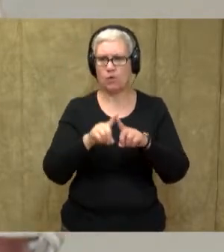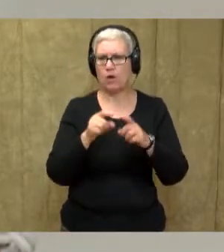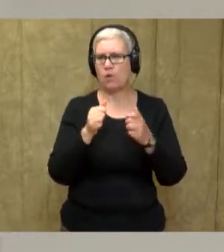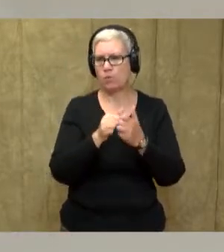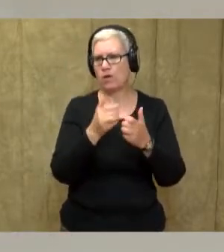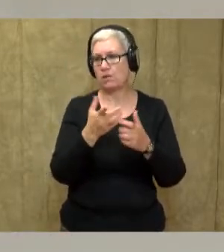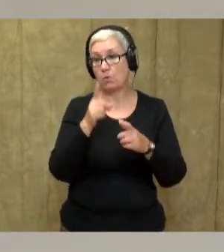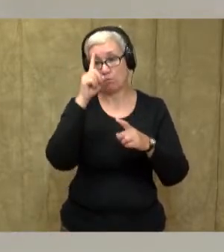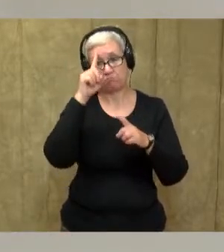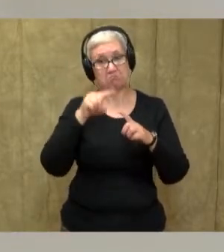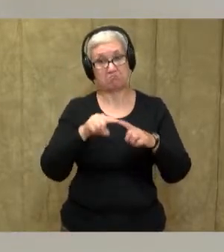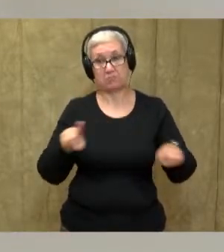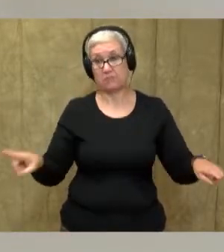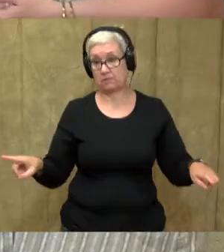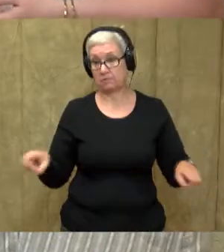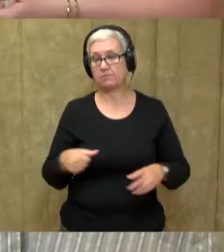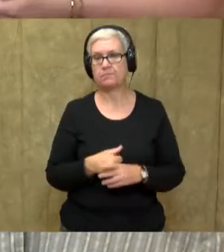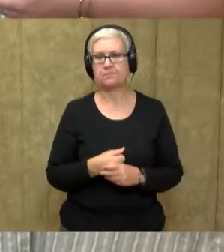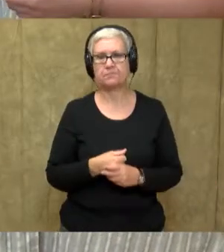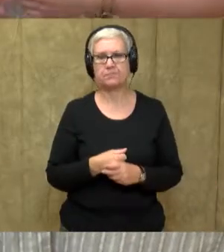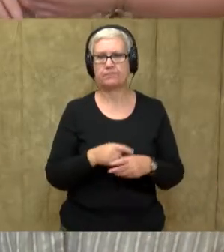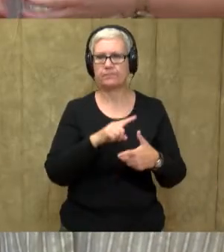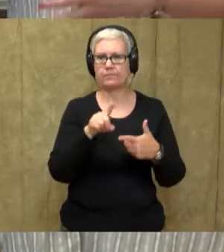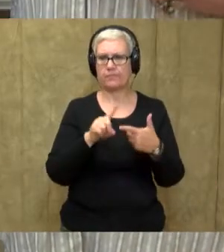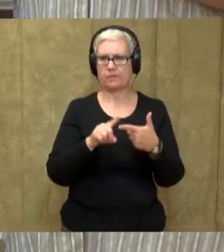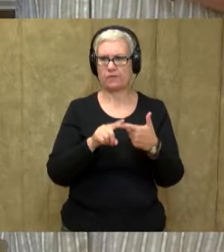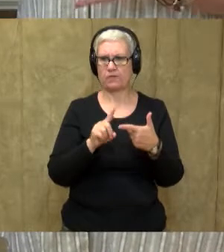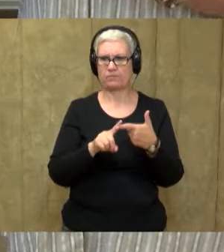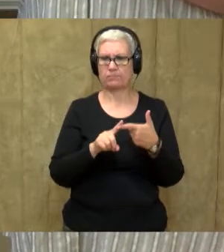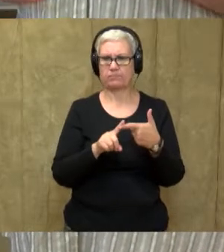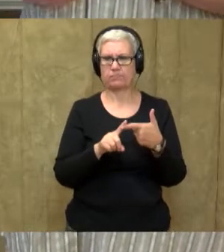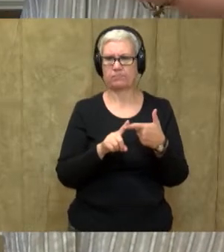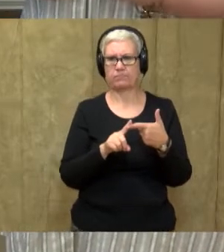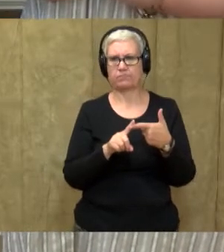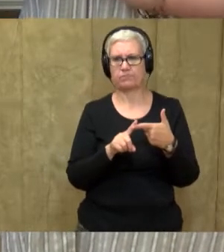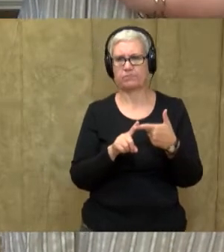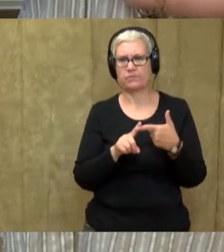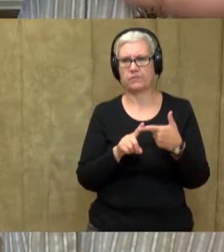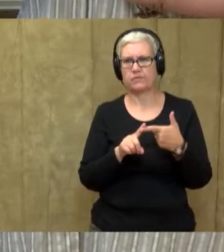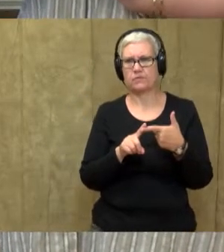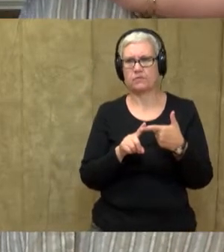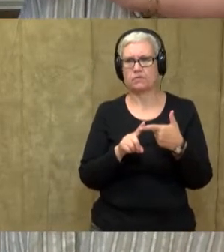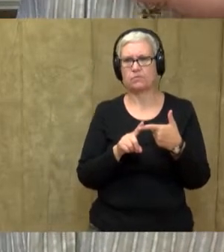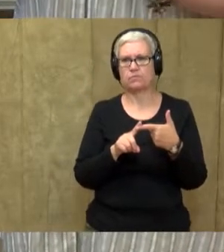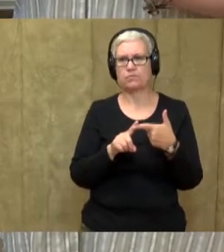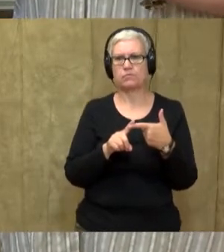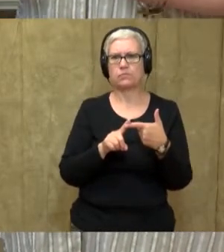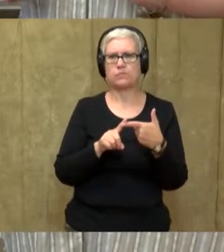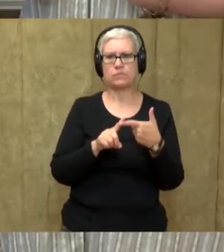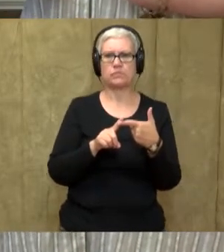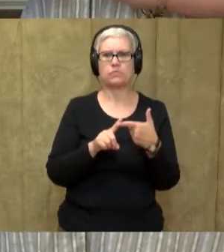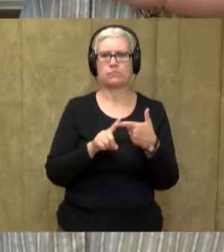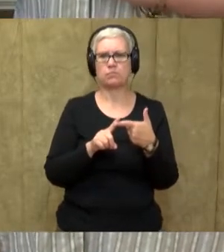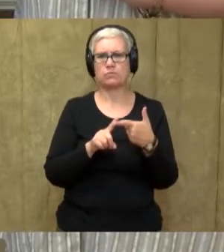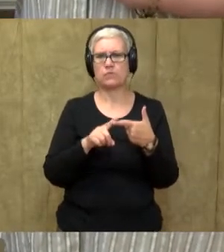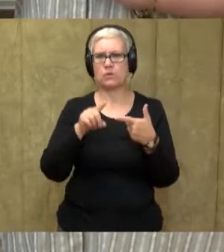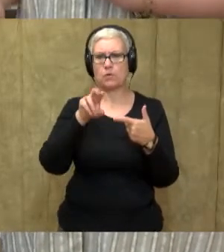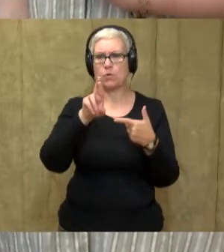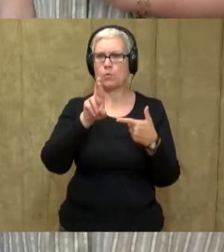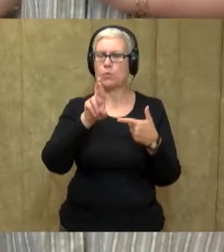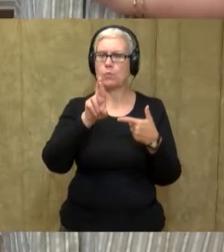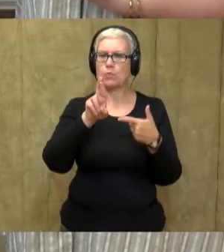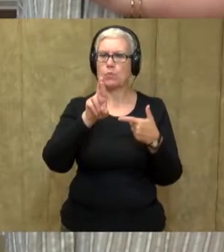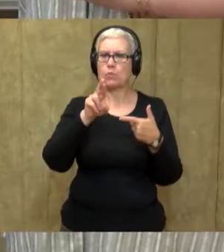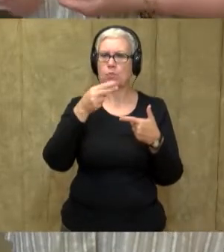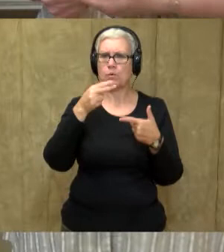or disagree. The next one is a little more common. I think students see it more often, and it's easy to